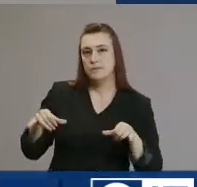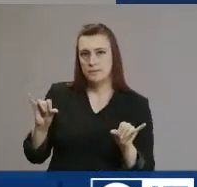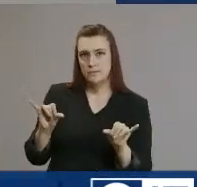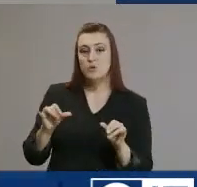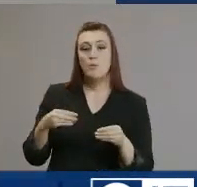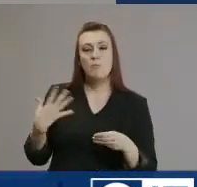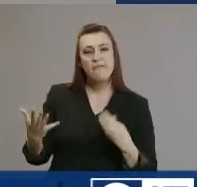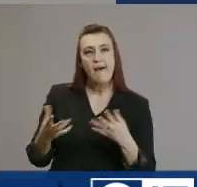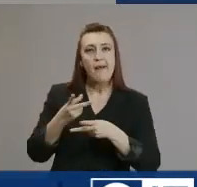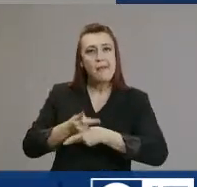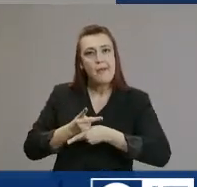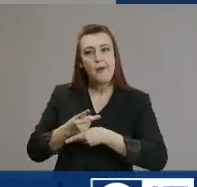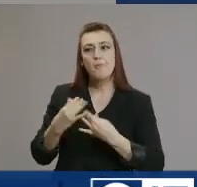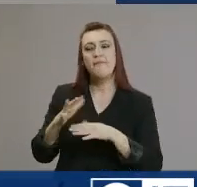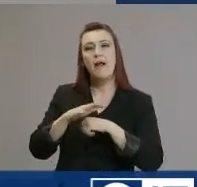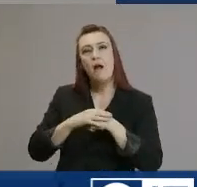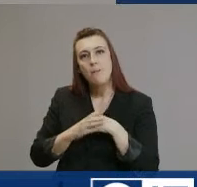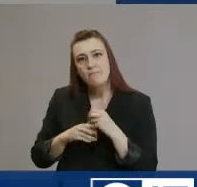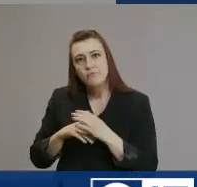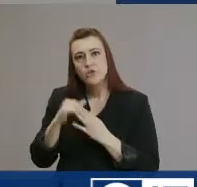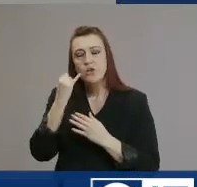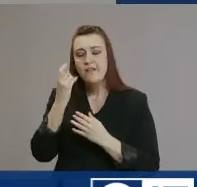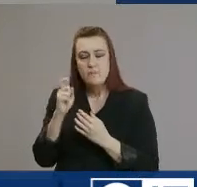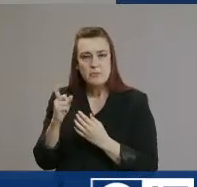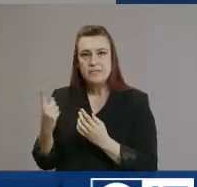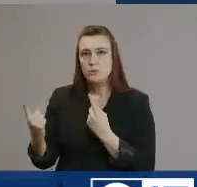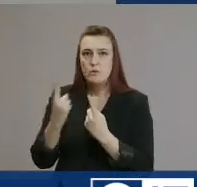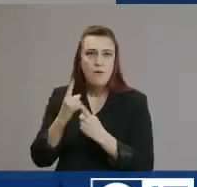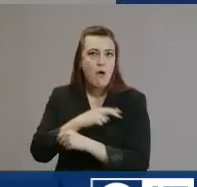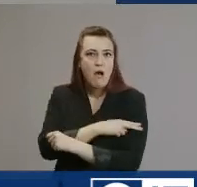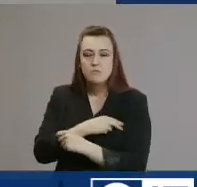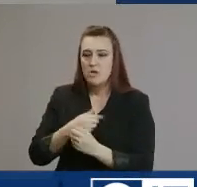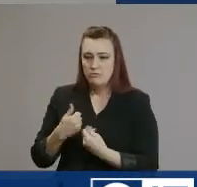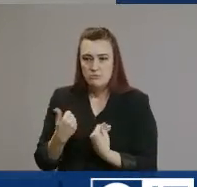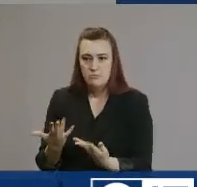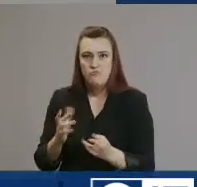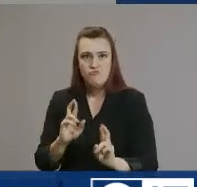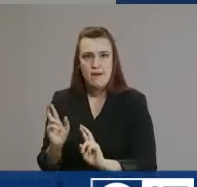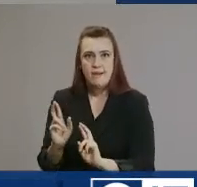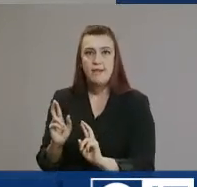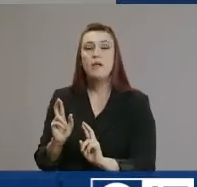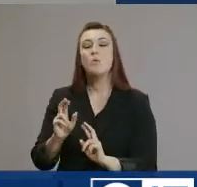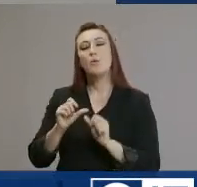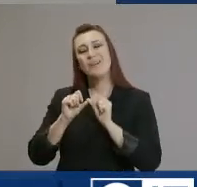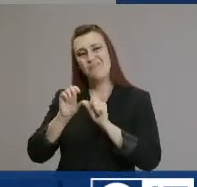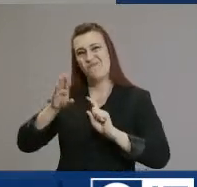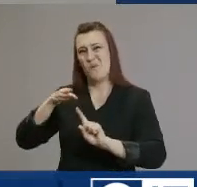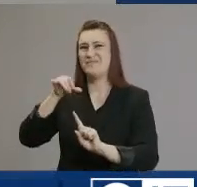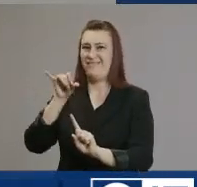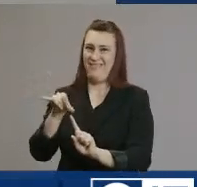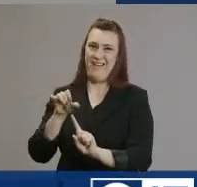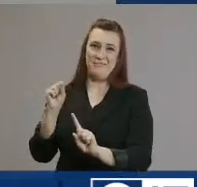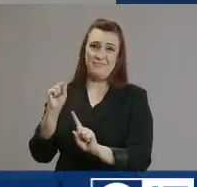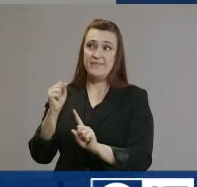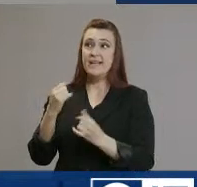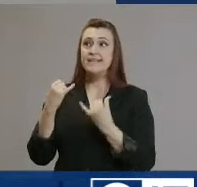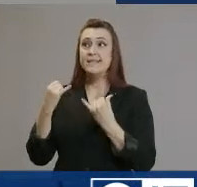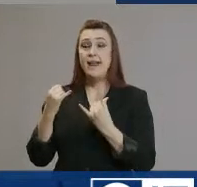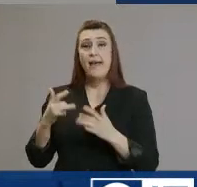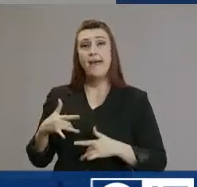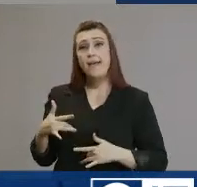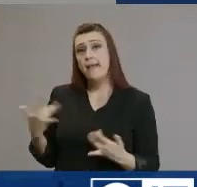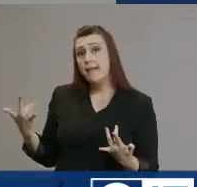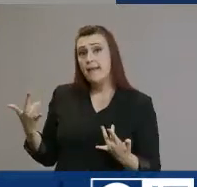people that needed it. We will continue to focus on that. Where we are today is remaining